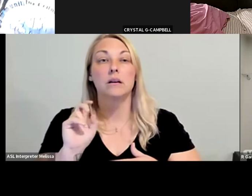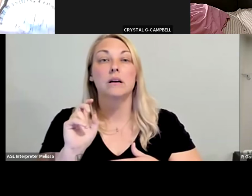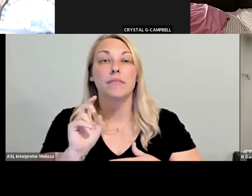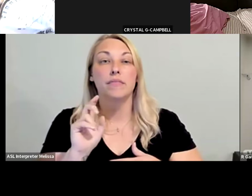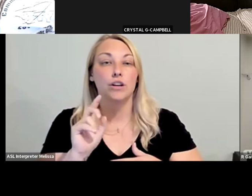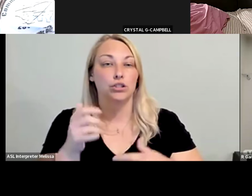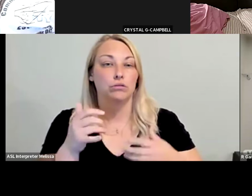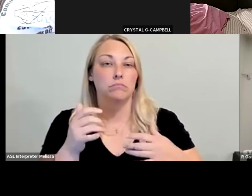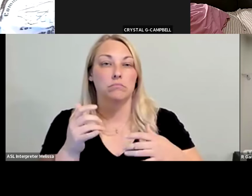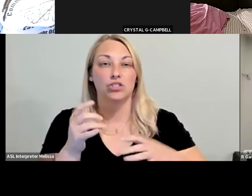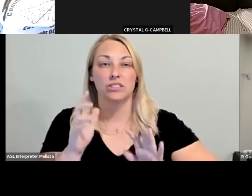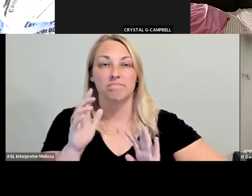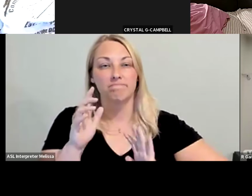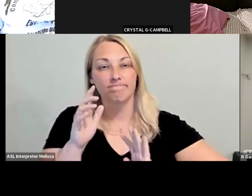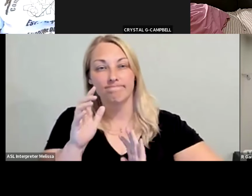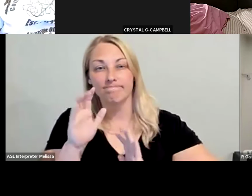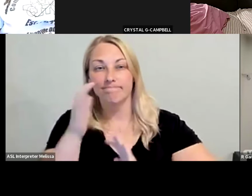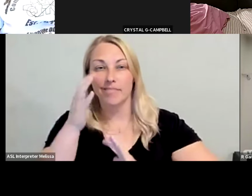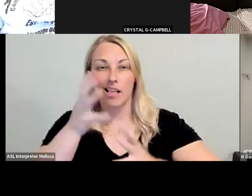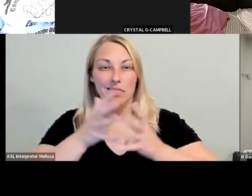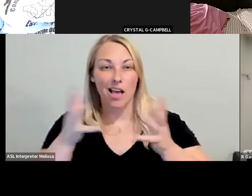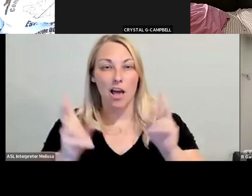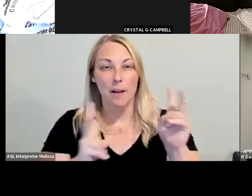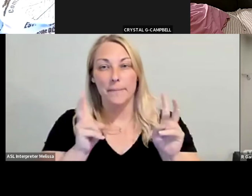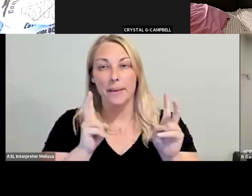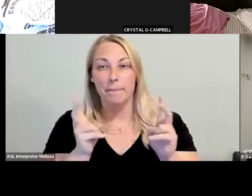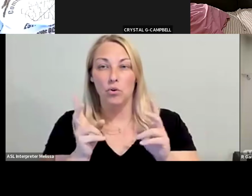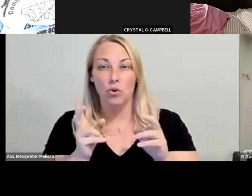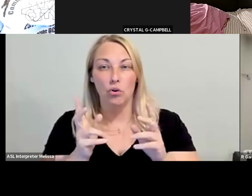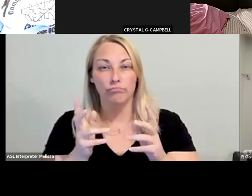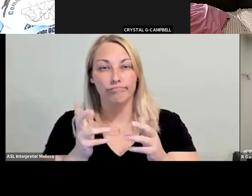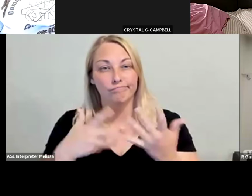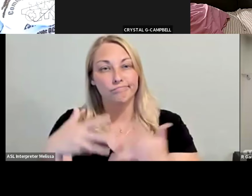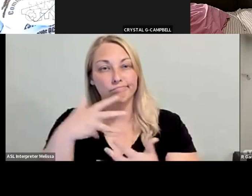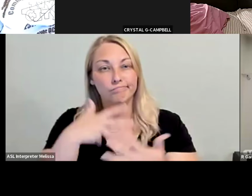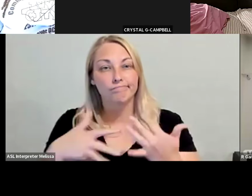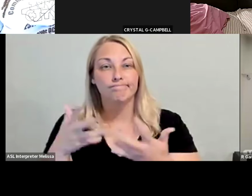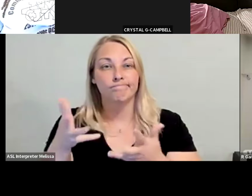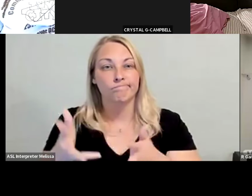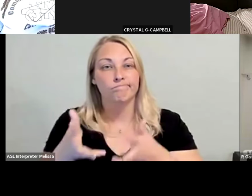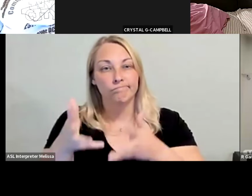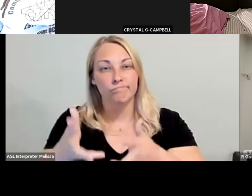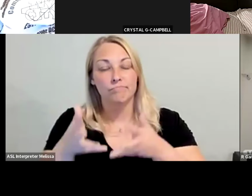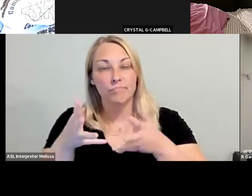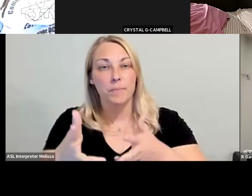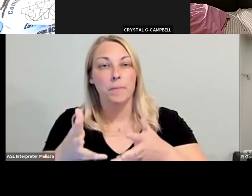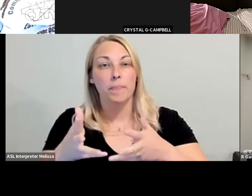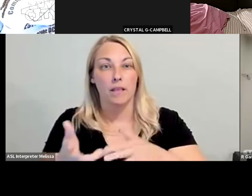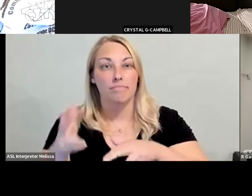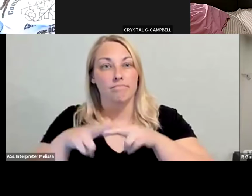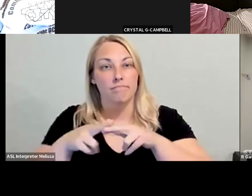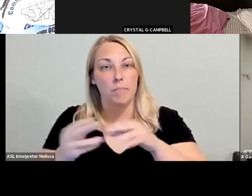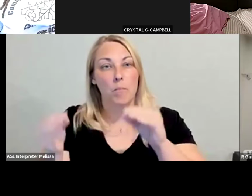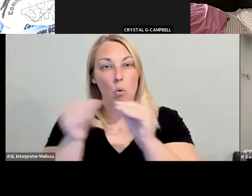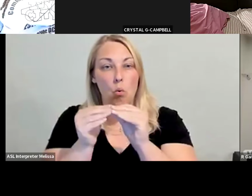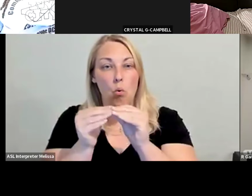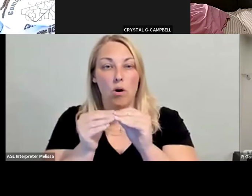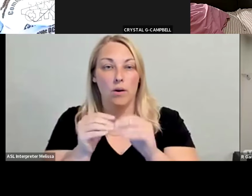There's just an uptick in a lot of folks hanging out, and we know like there's no loitering laws in DC, but